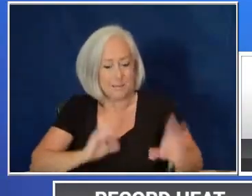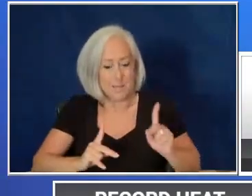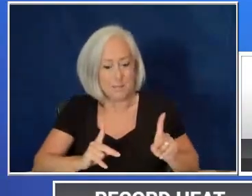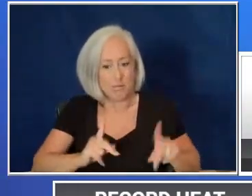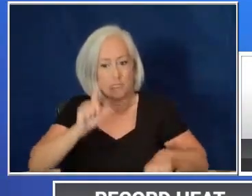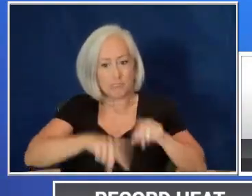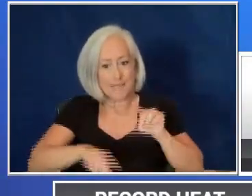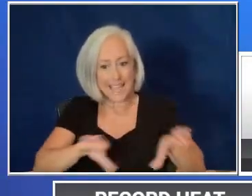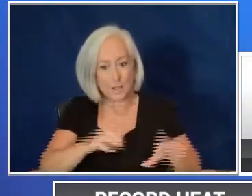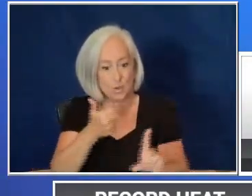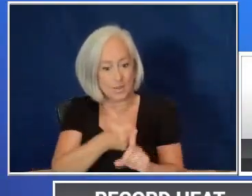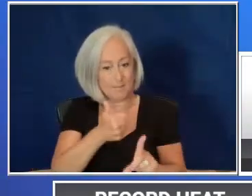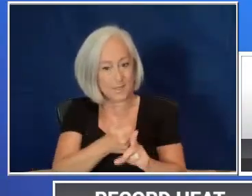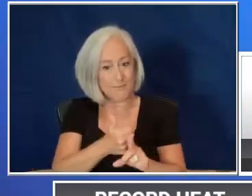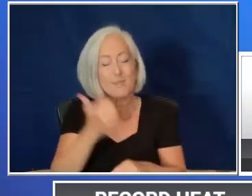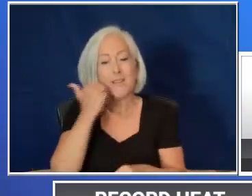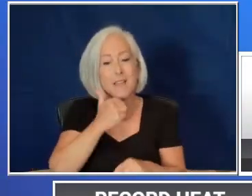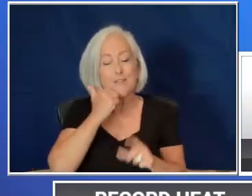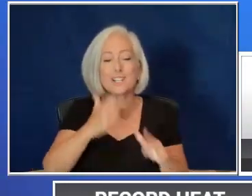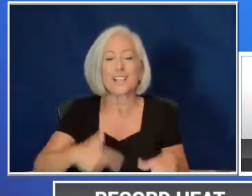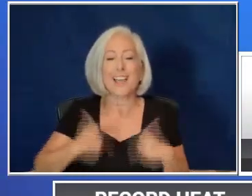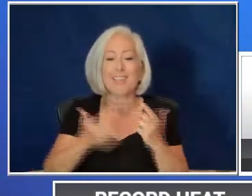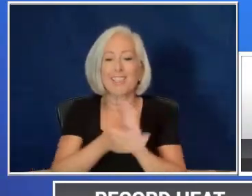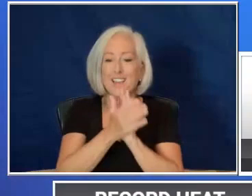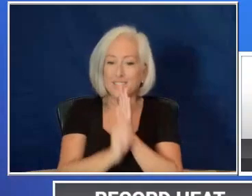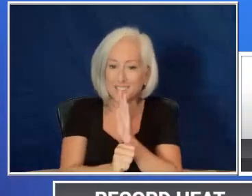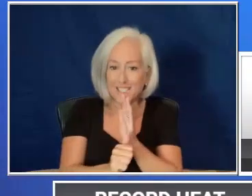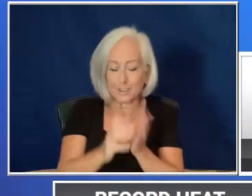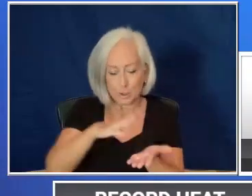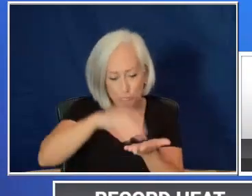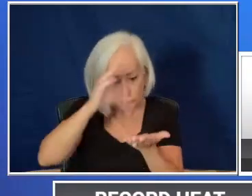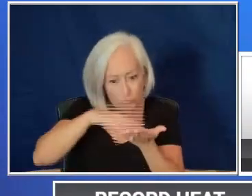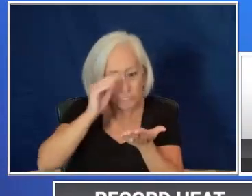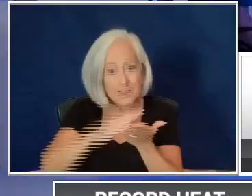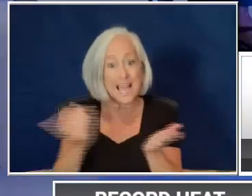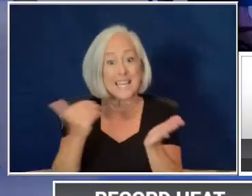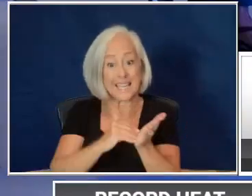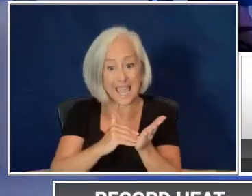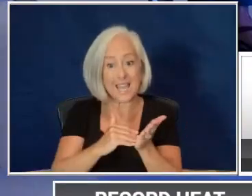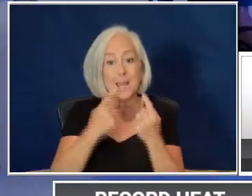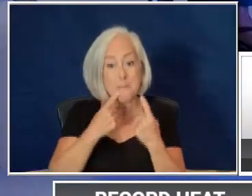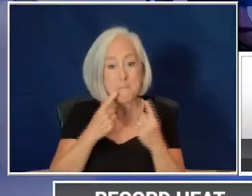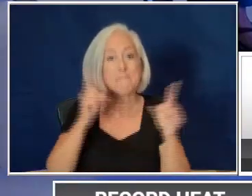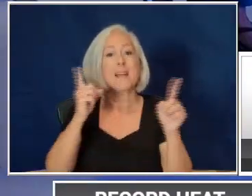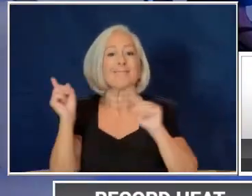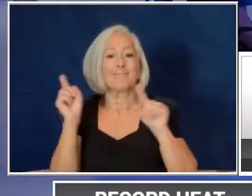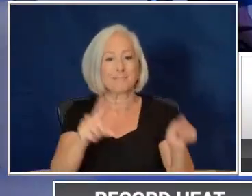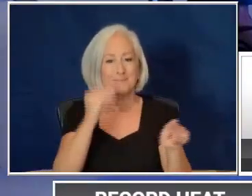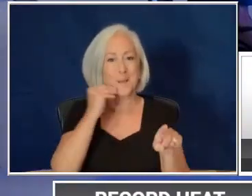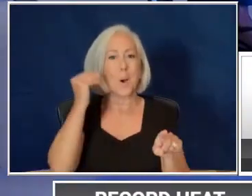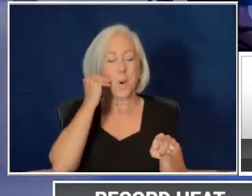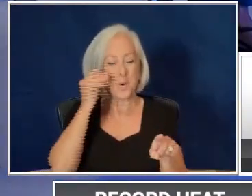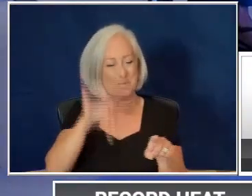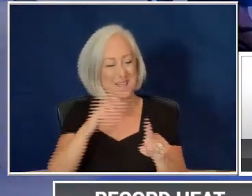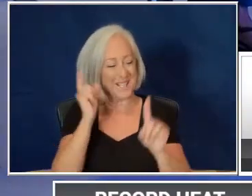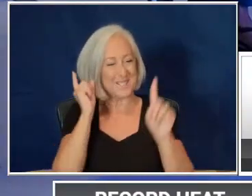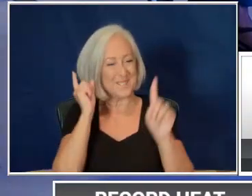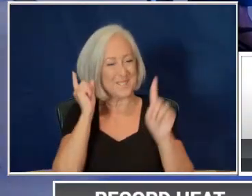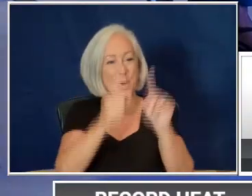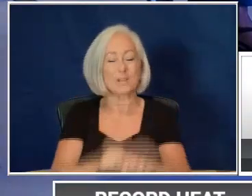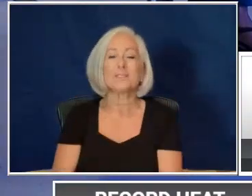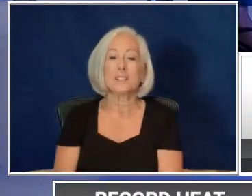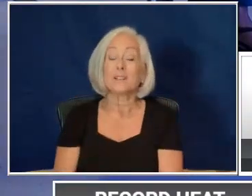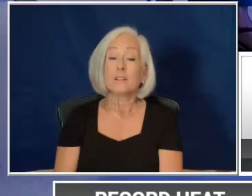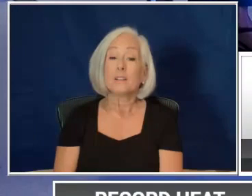life skills that we need to help patients relearn so that they can get home. Get home. That's the goal. Dr. Eichmeyer, the Rehabilitation Center is about